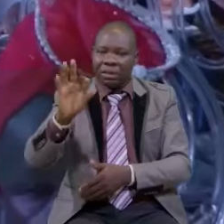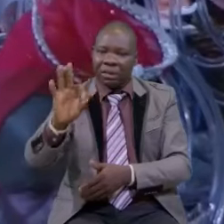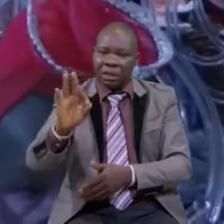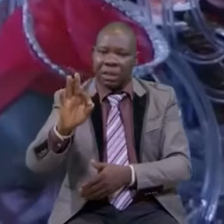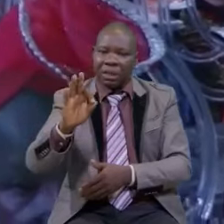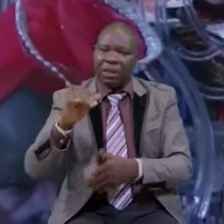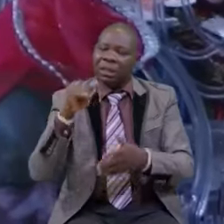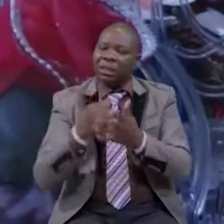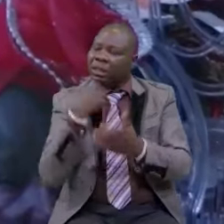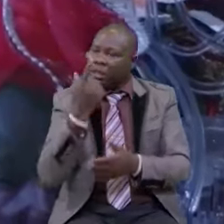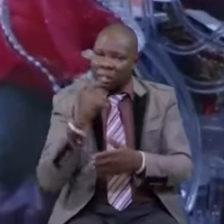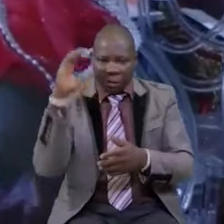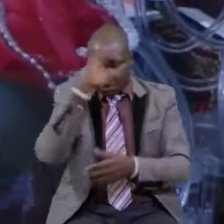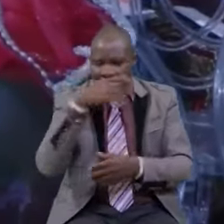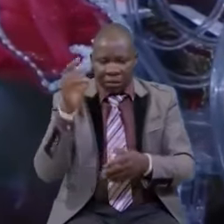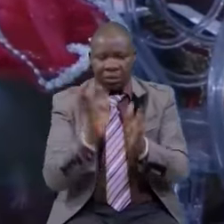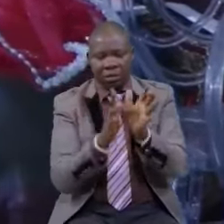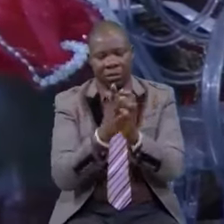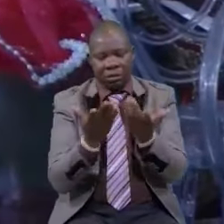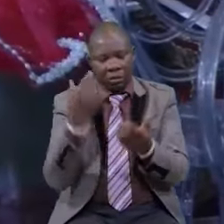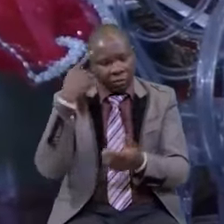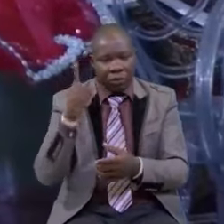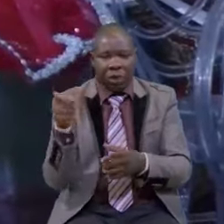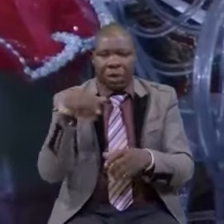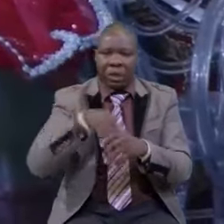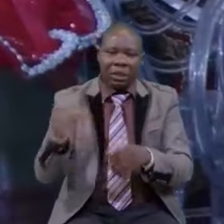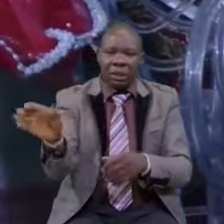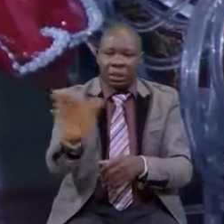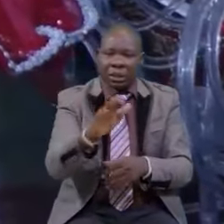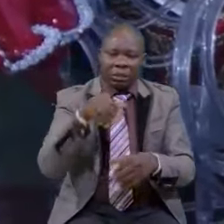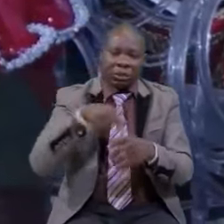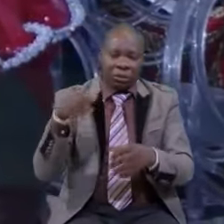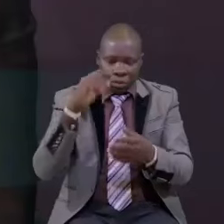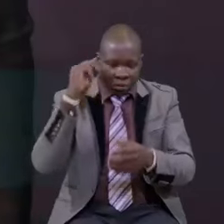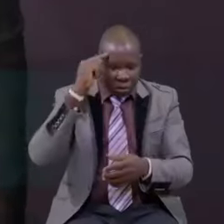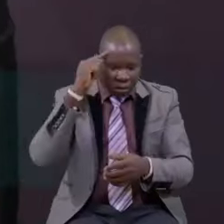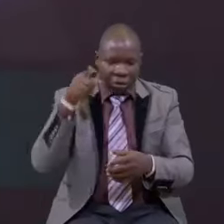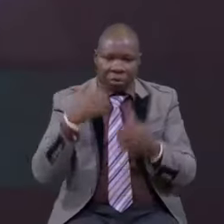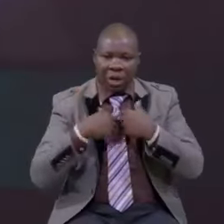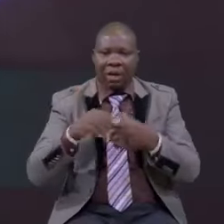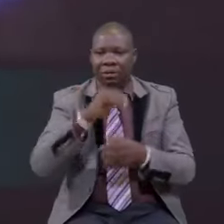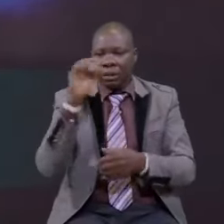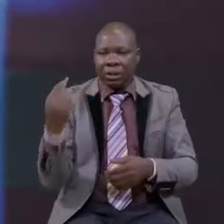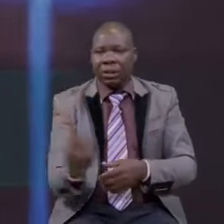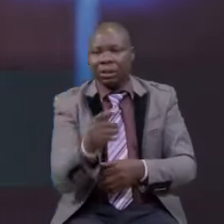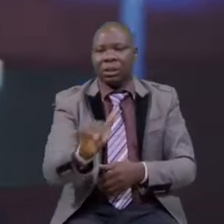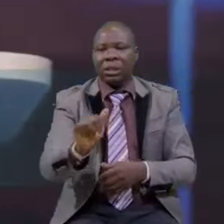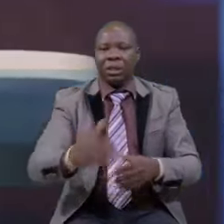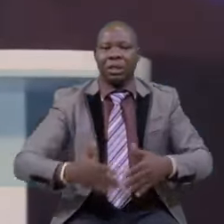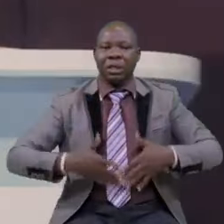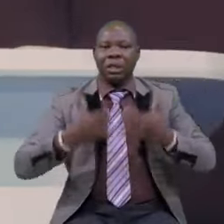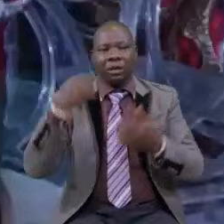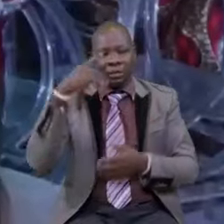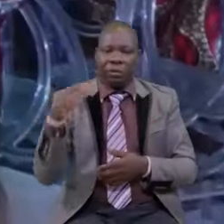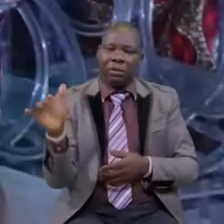ye think ye have eternal life, and they are they which testify of